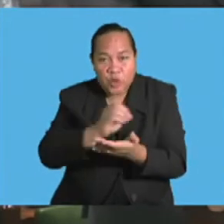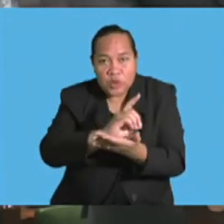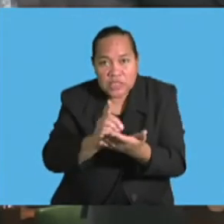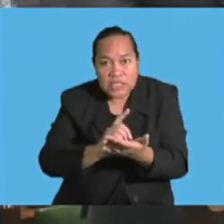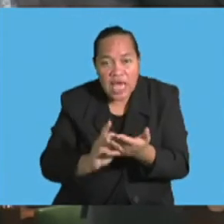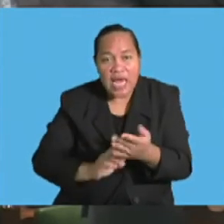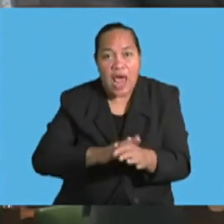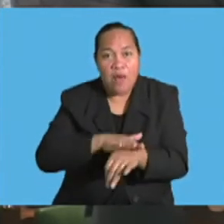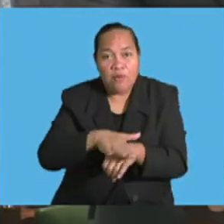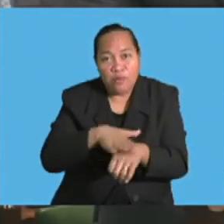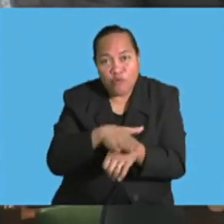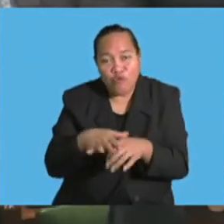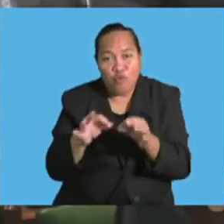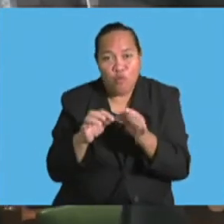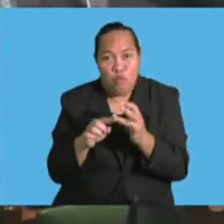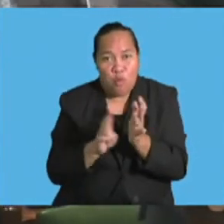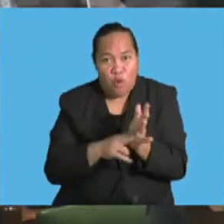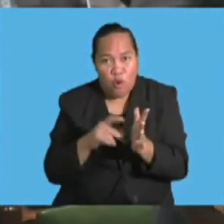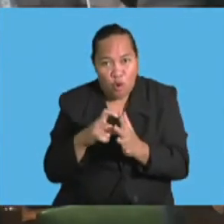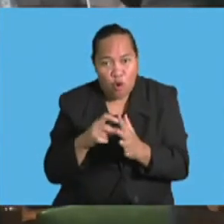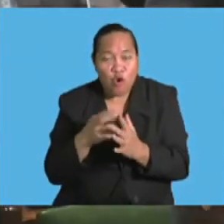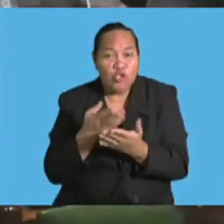finance to support the restoration,